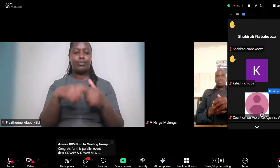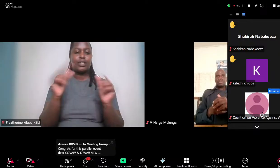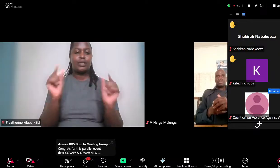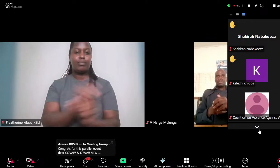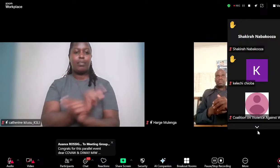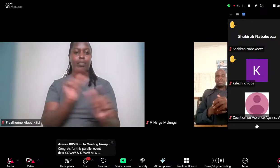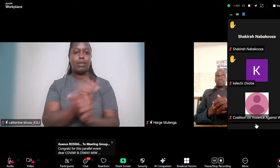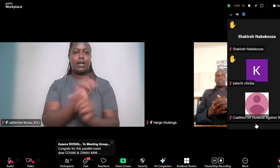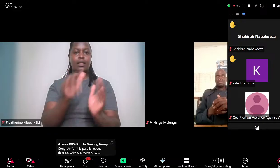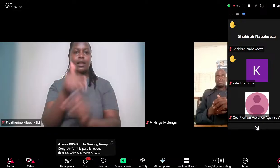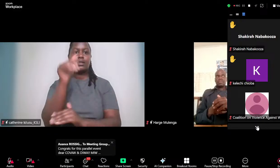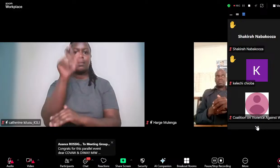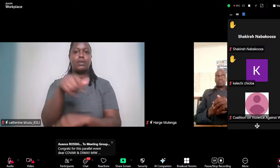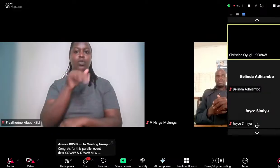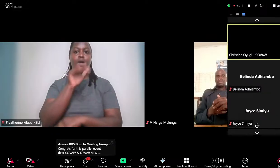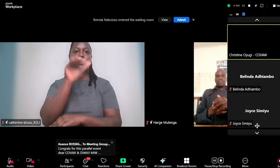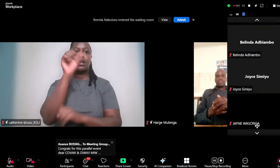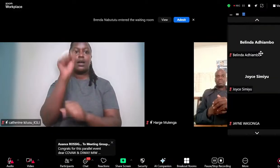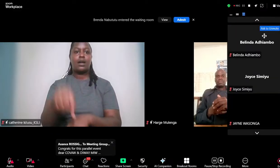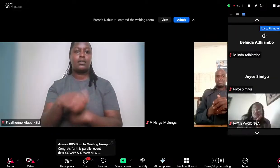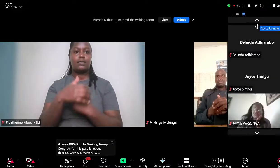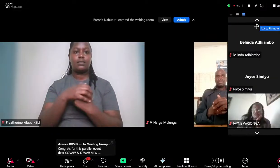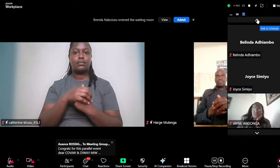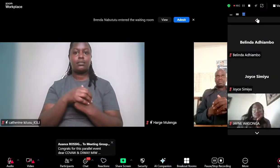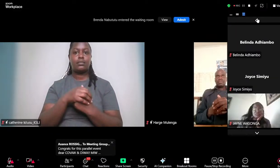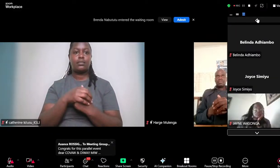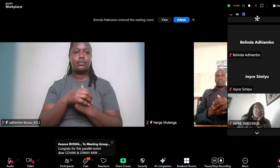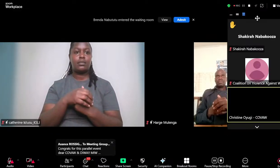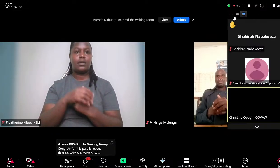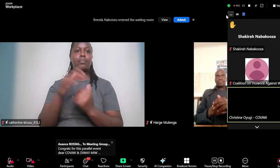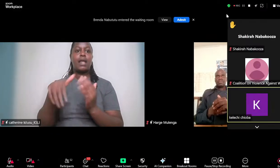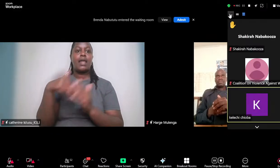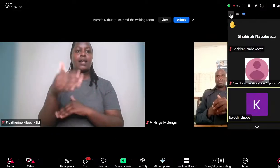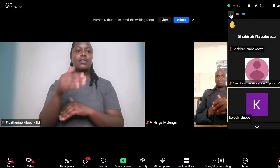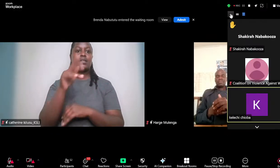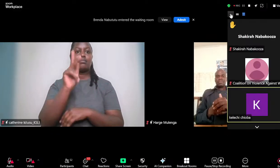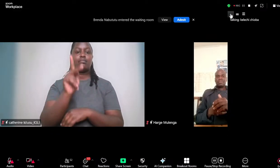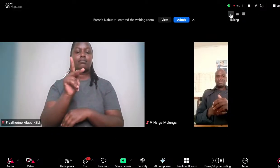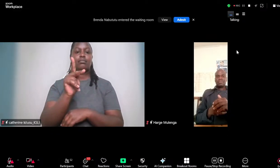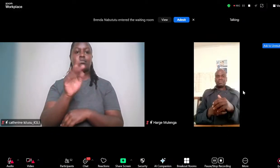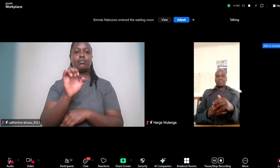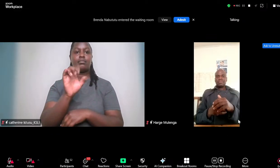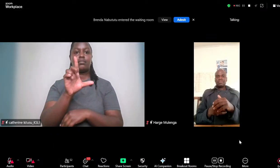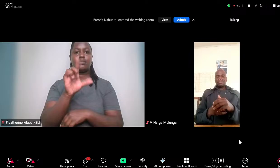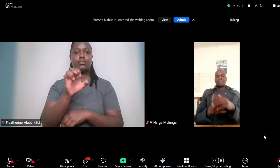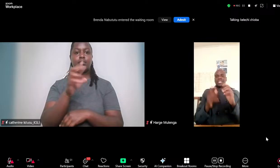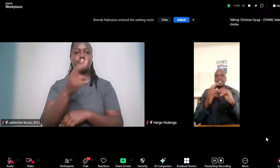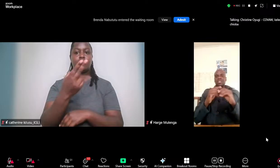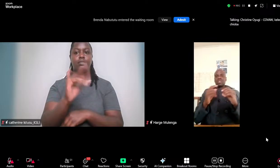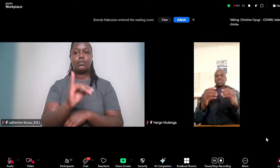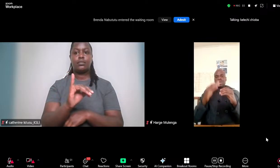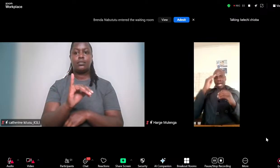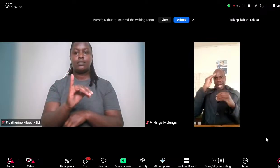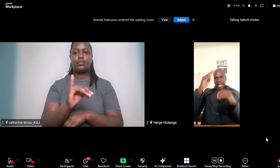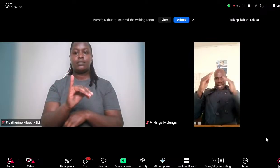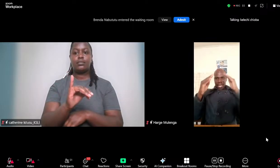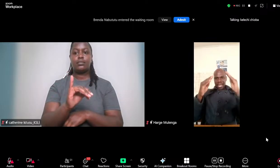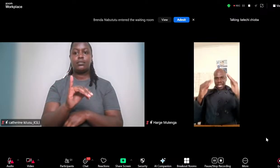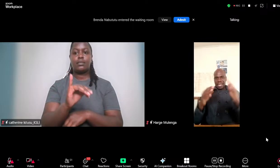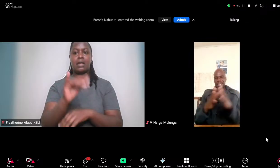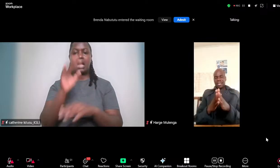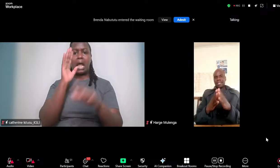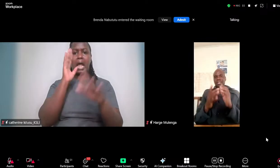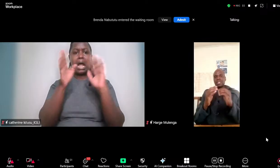ask? Kelechi Choba. Kelechi. Yeah. Hi, everyone. Thank you so Hi. much. Thank